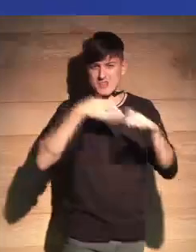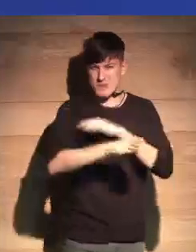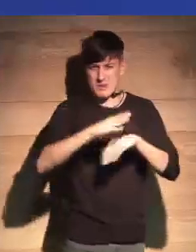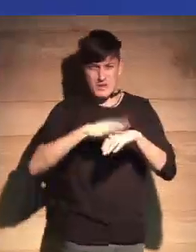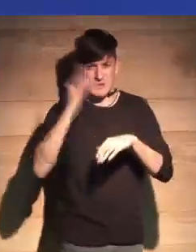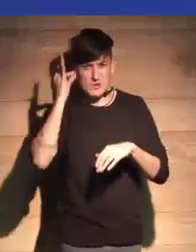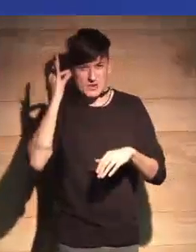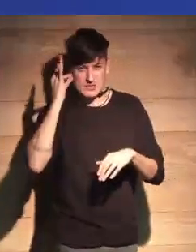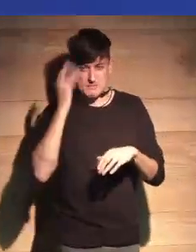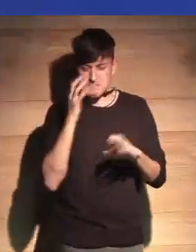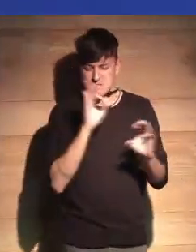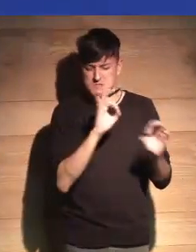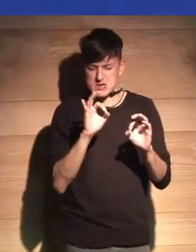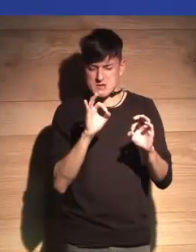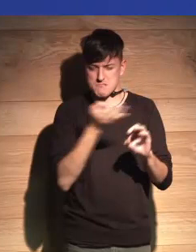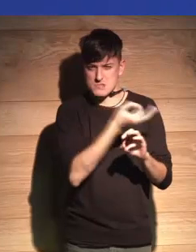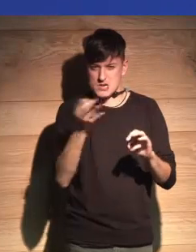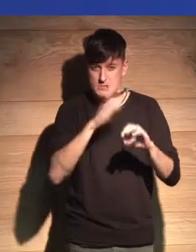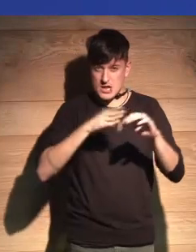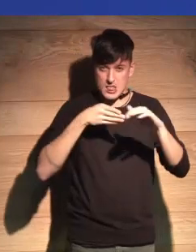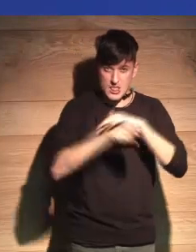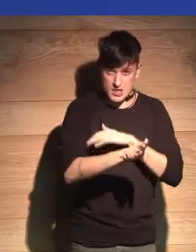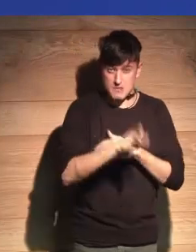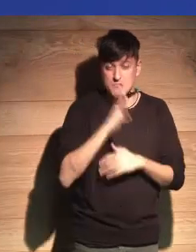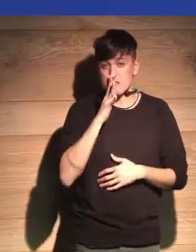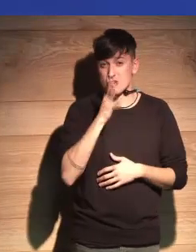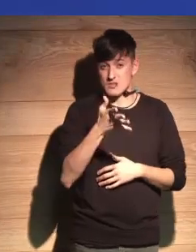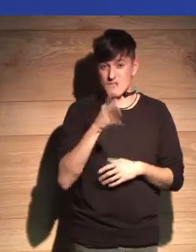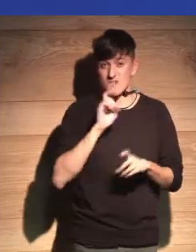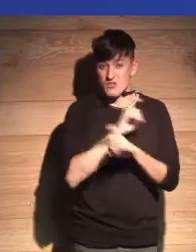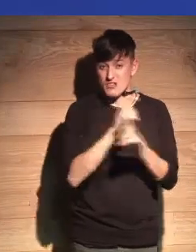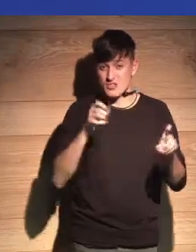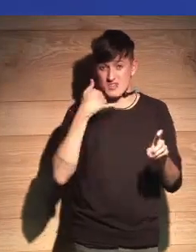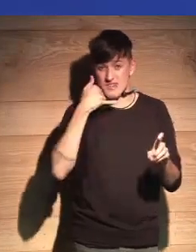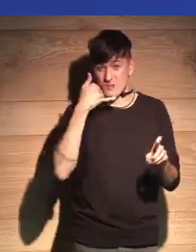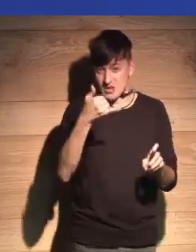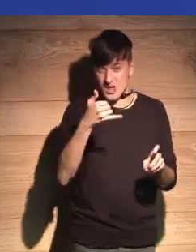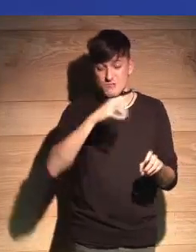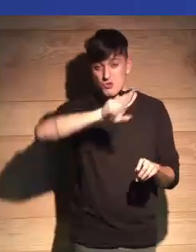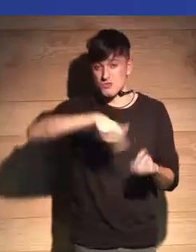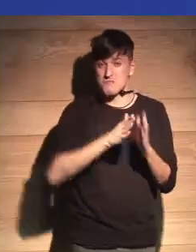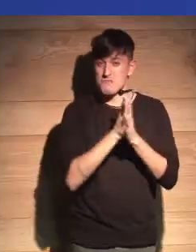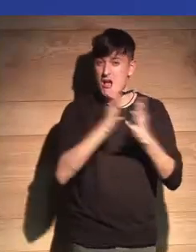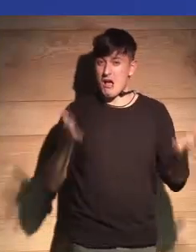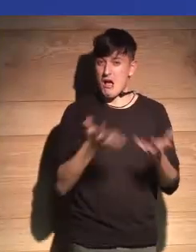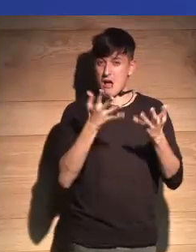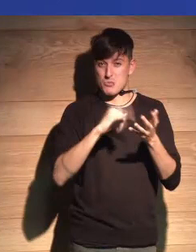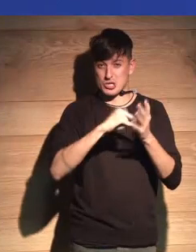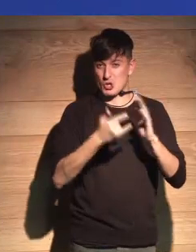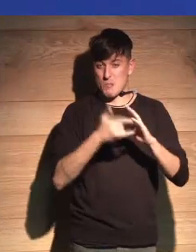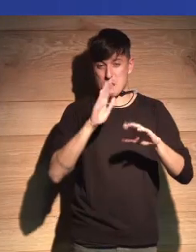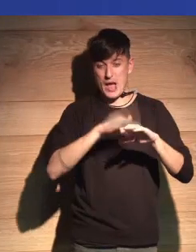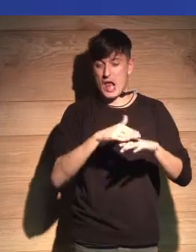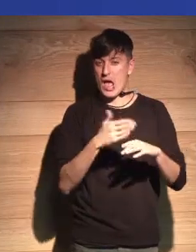telecommunications and technology. But women need to get ready to have access to those jobs. That is why at